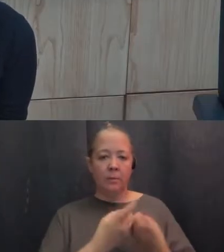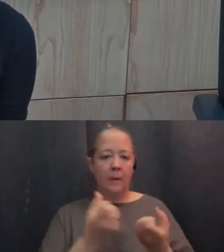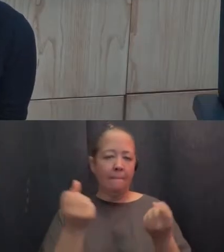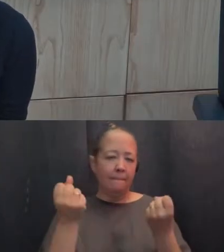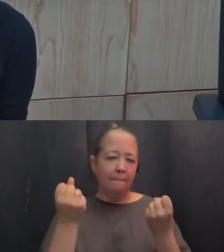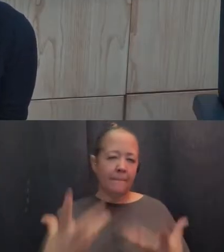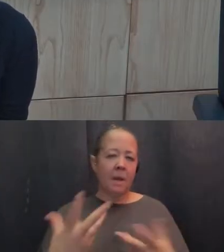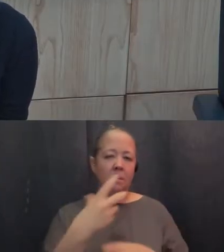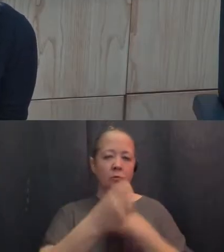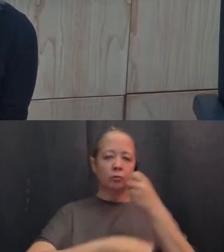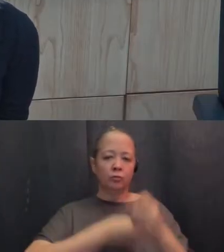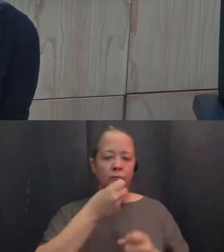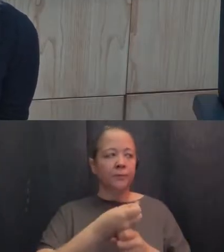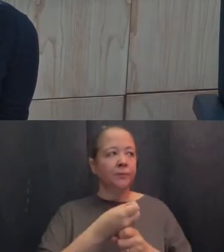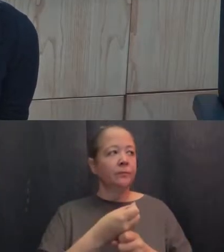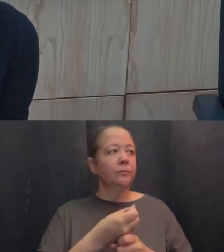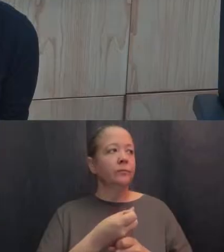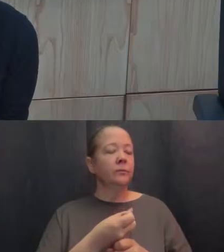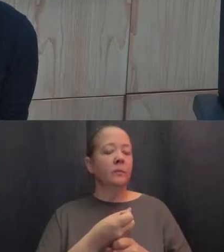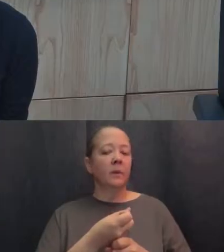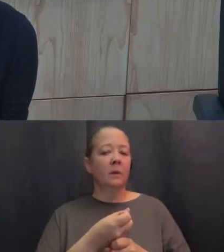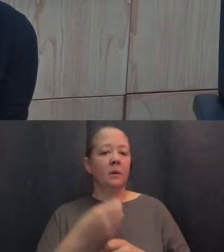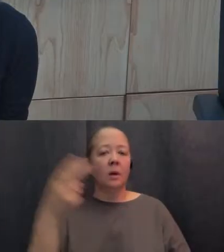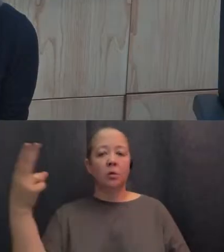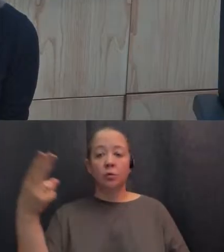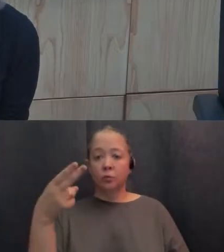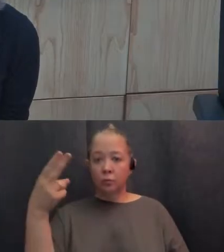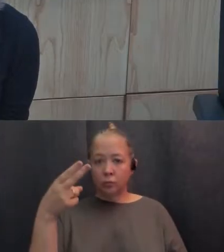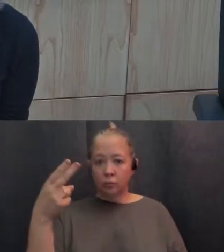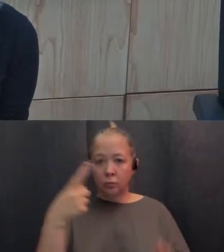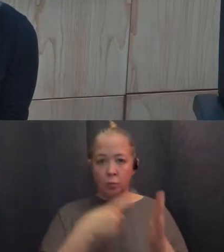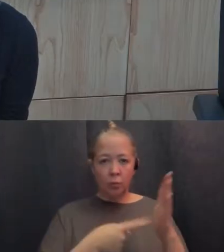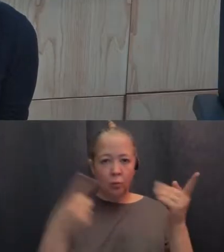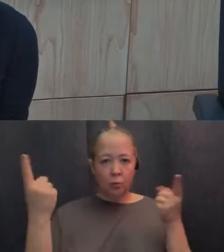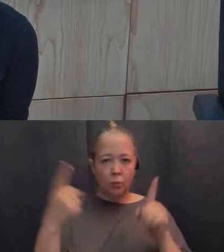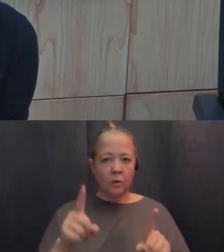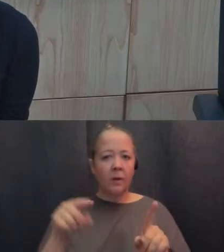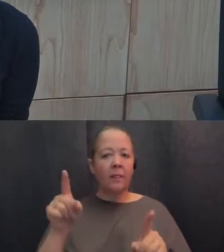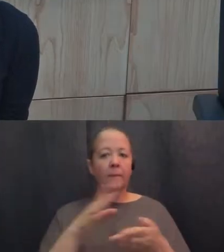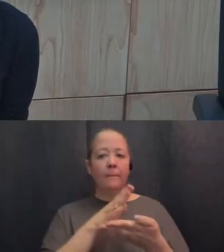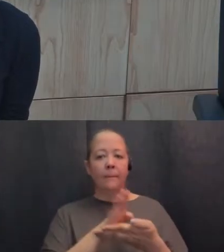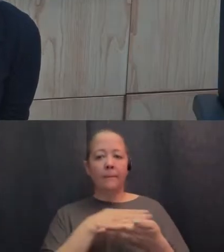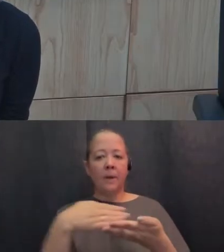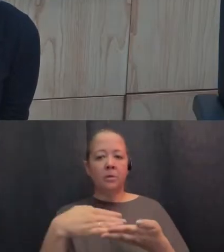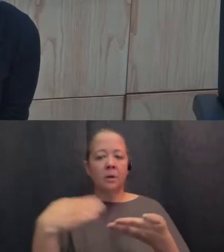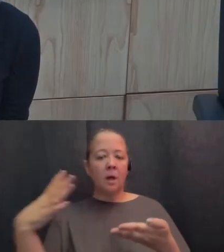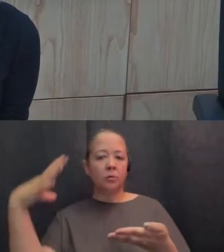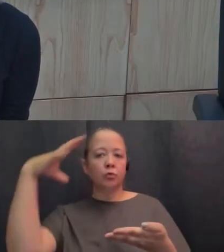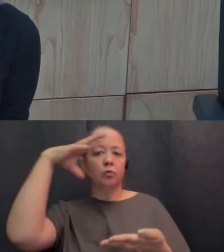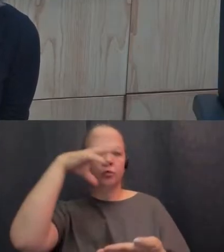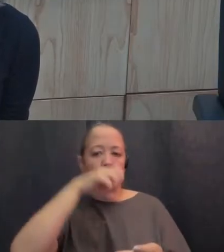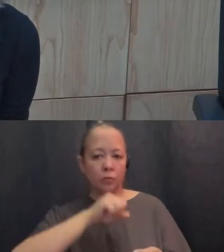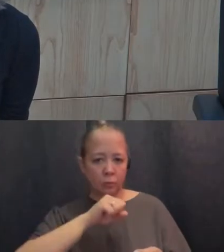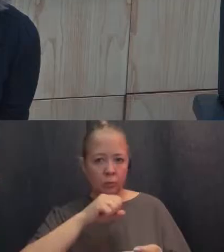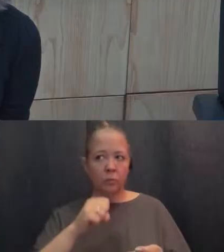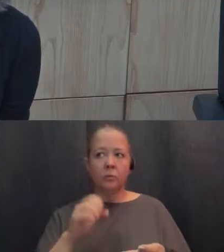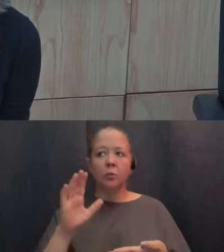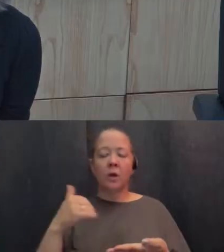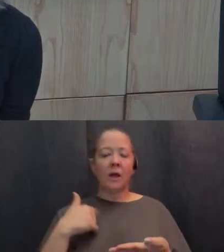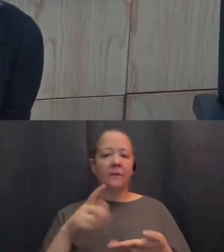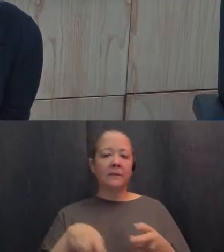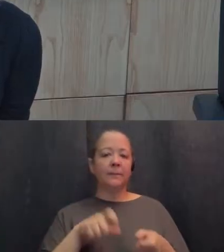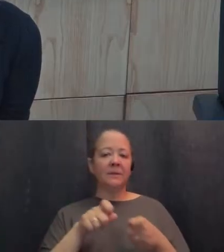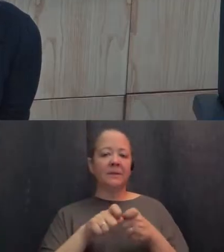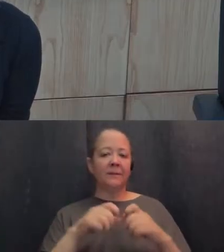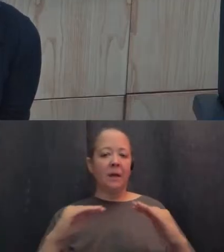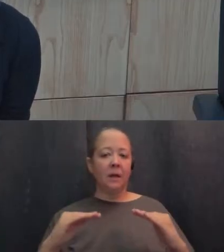years. Historically, what has happened is that the budget has assumed that we would have a certain level of staffing for our